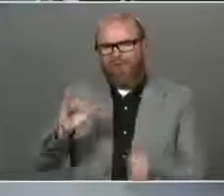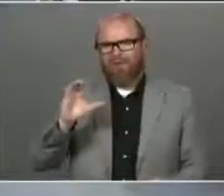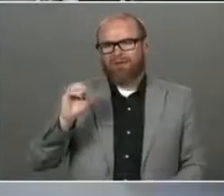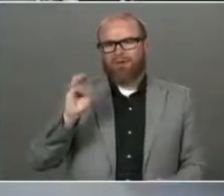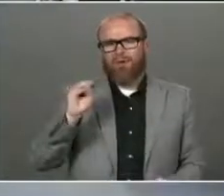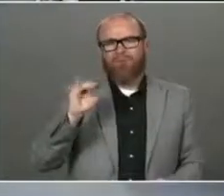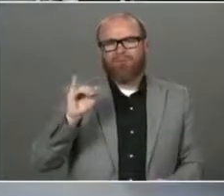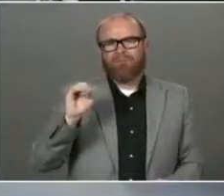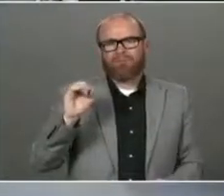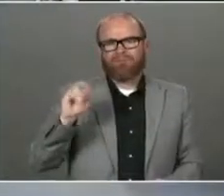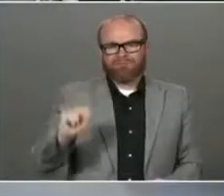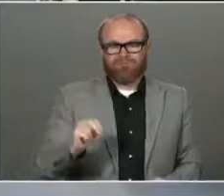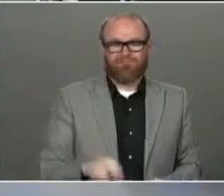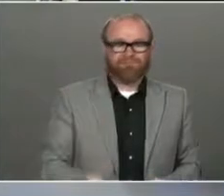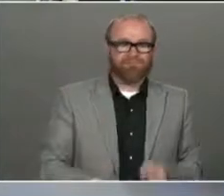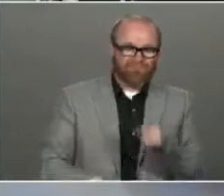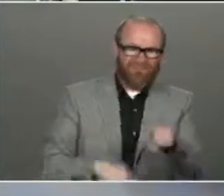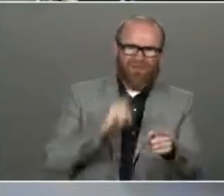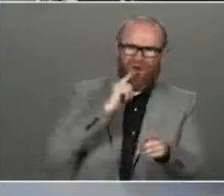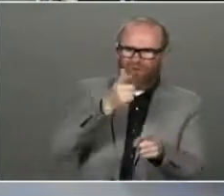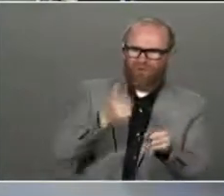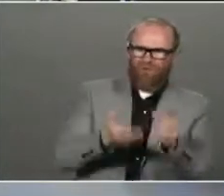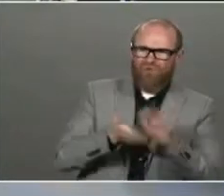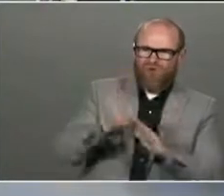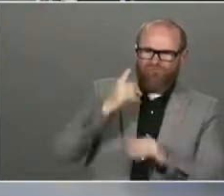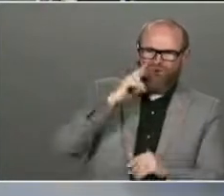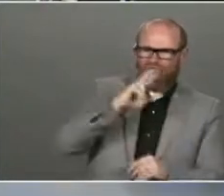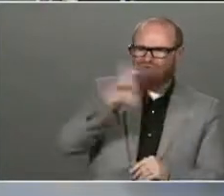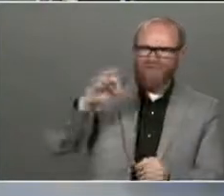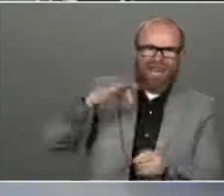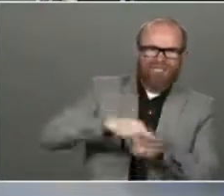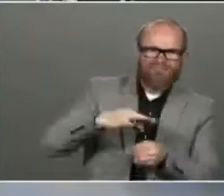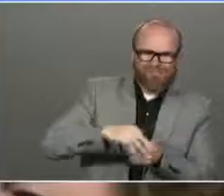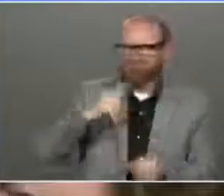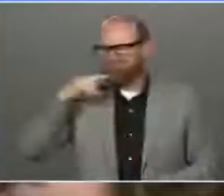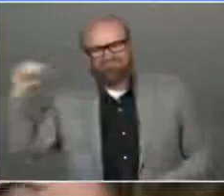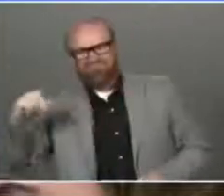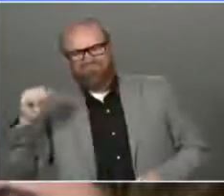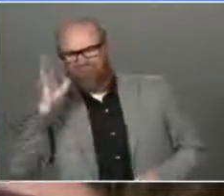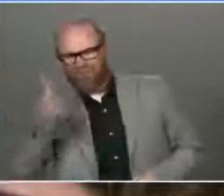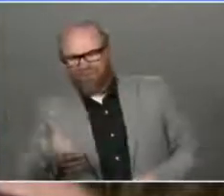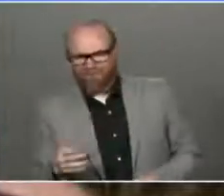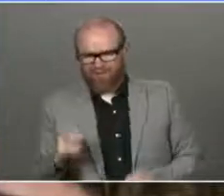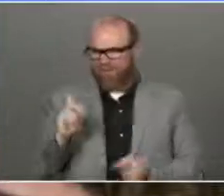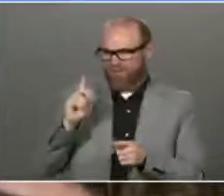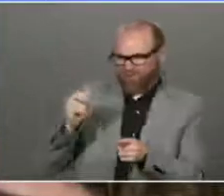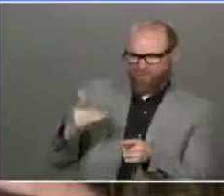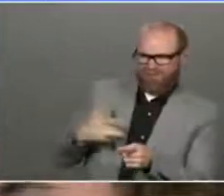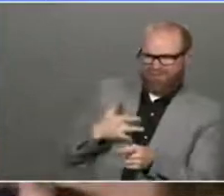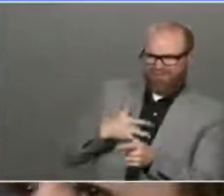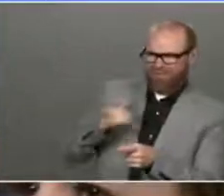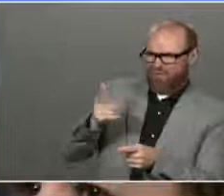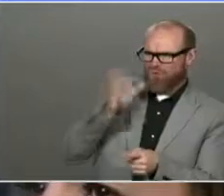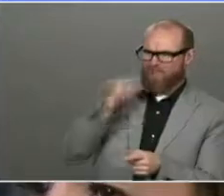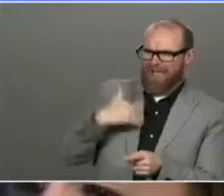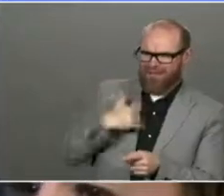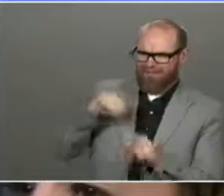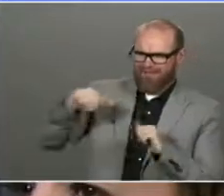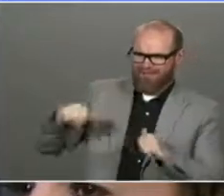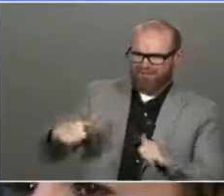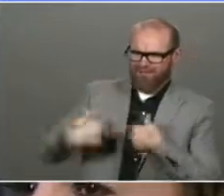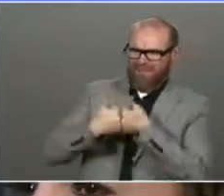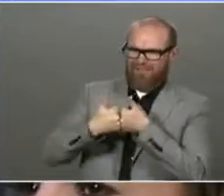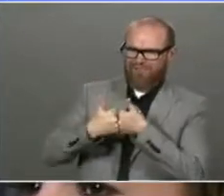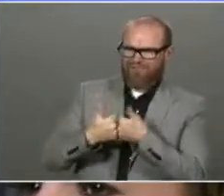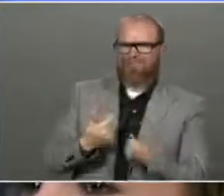for re-election? And if so, I will. You will. Okay. Do you expect that you'll have a primary challenge? Oh, I don't